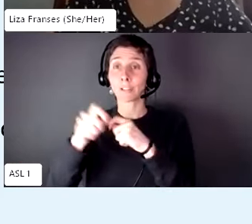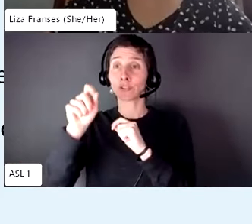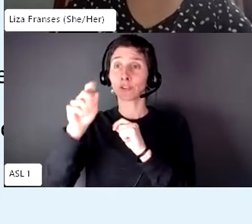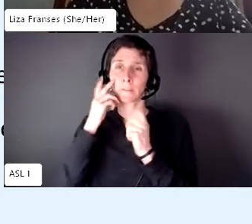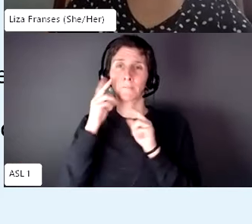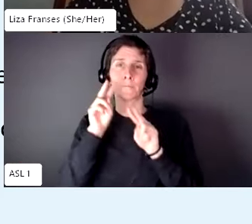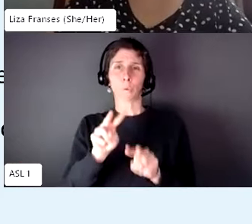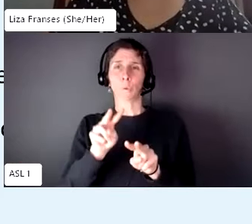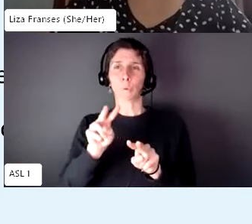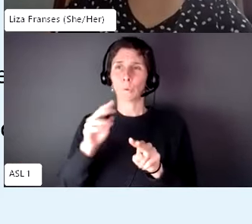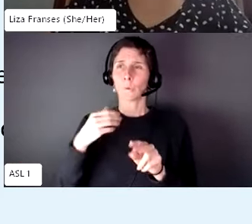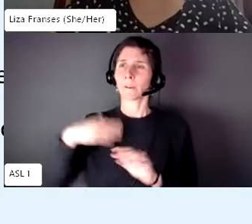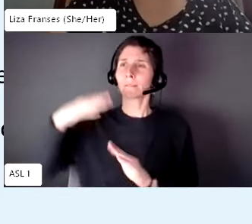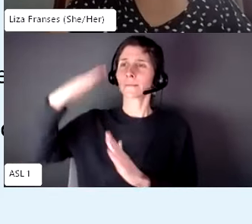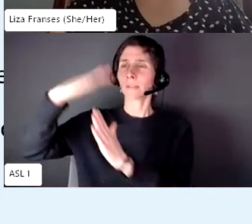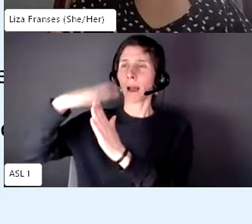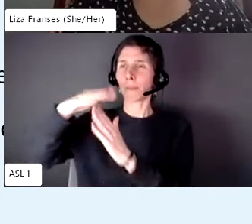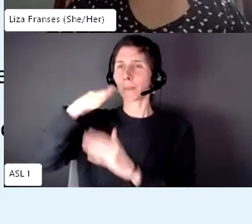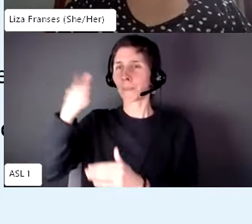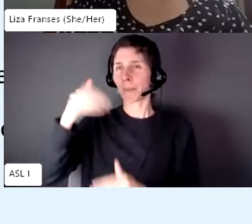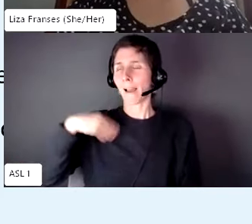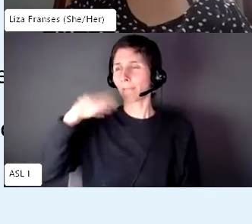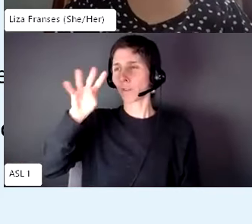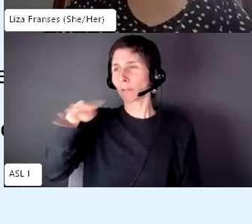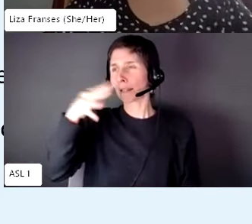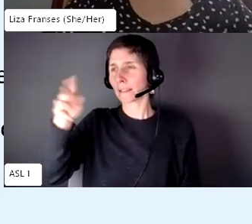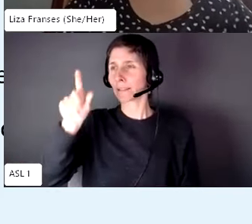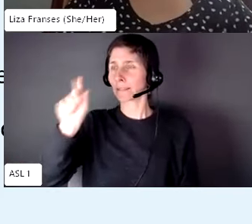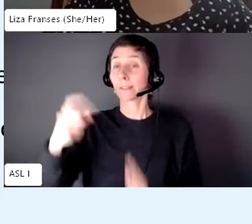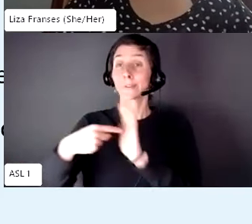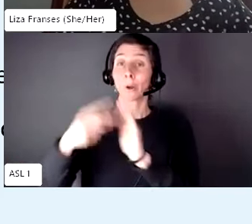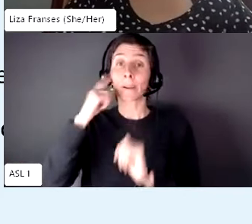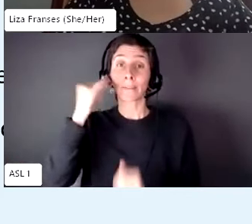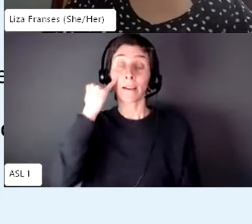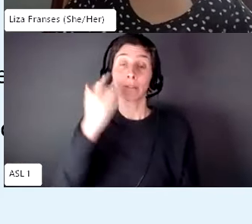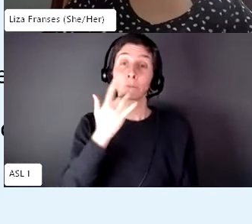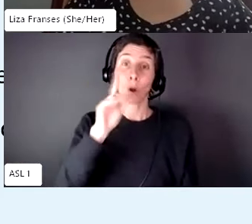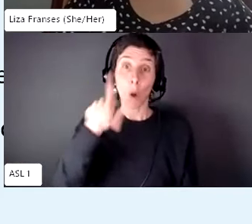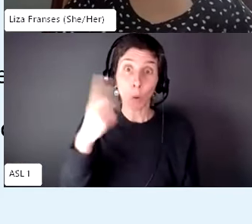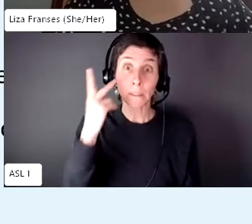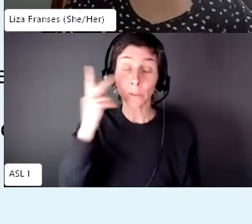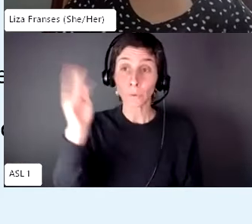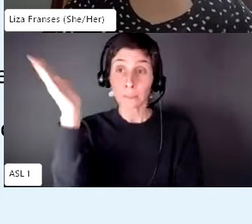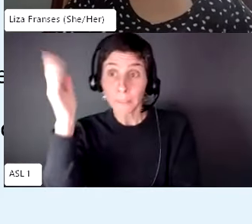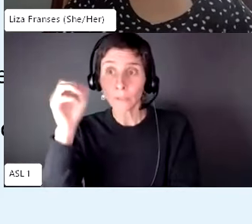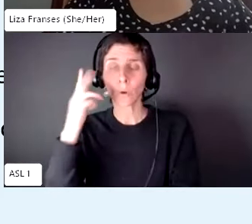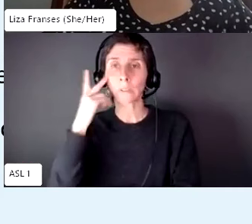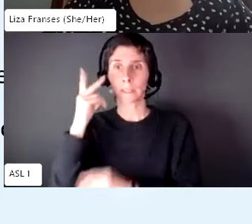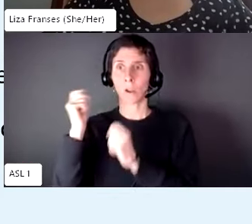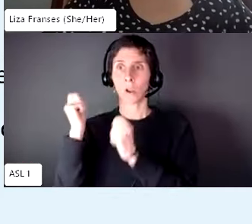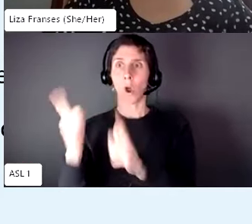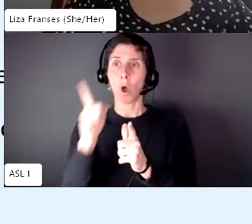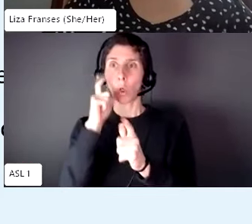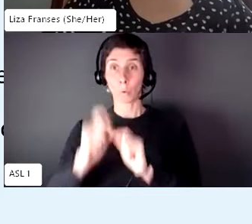box that you can change to the view that you would like, if it's just speakers, or the gallery view for all people on the